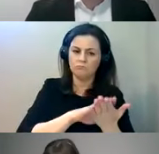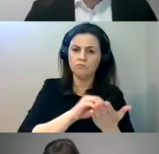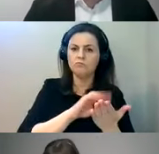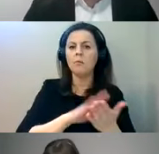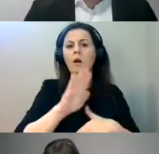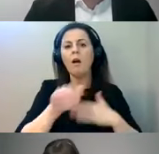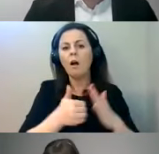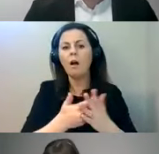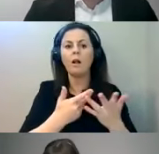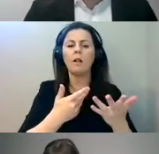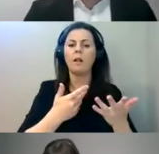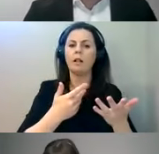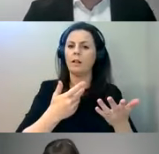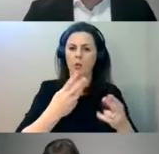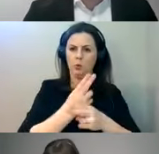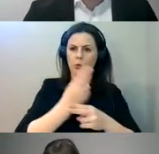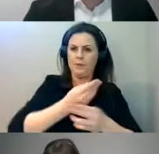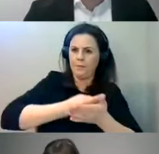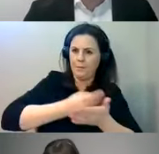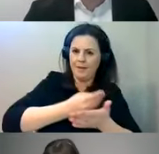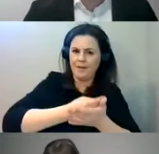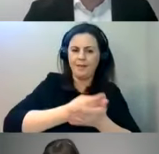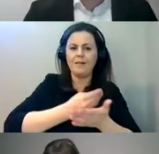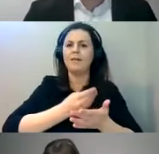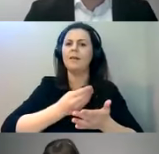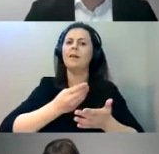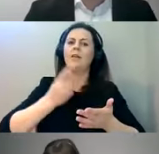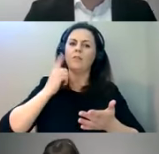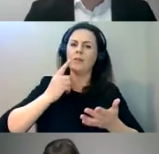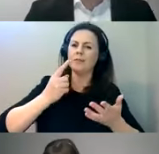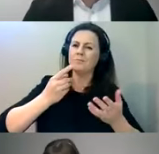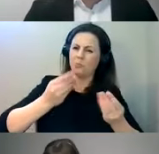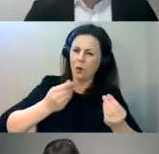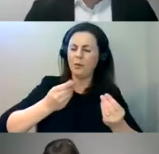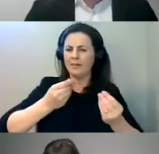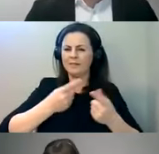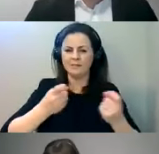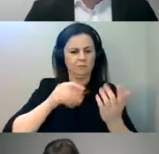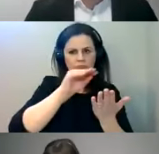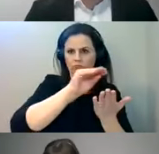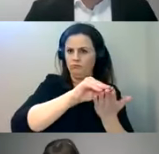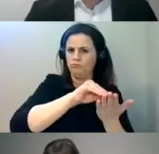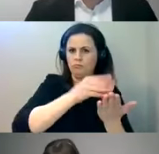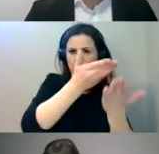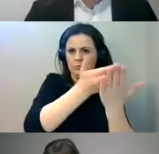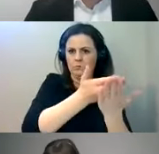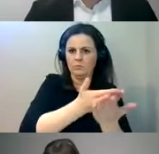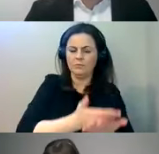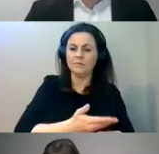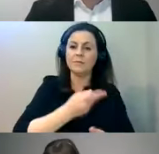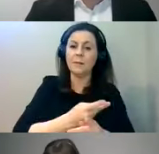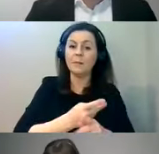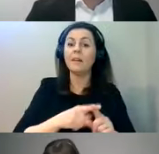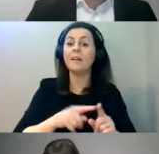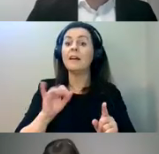property. This is not only useful for organizational purposes for the attorney, but it's also going to be crucial if the attorney